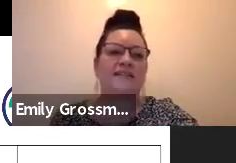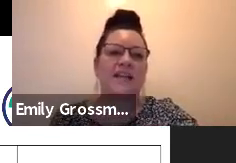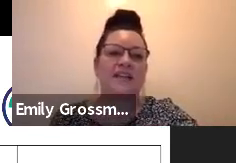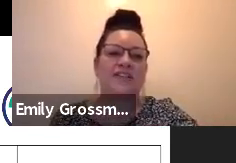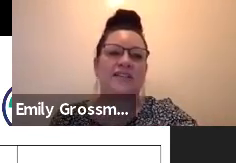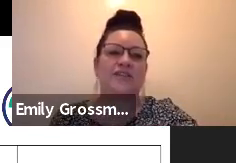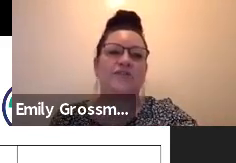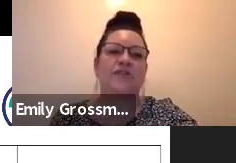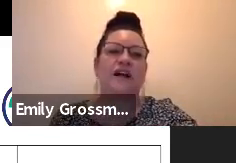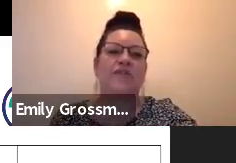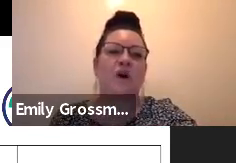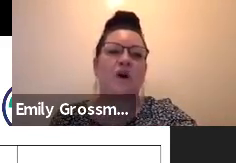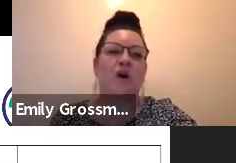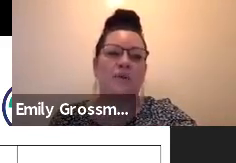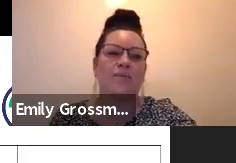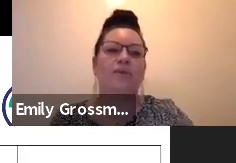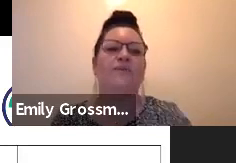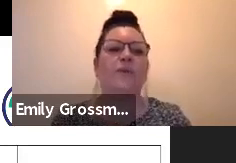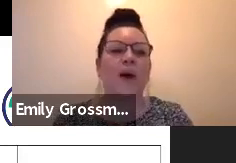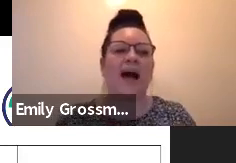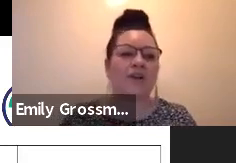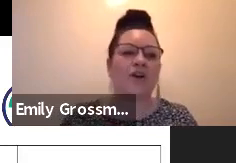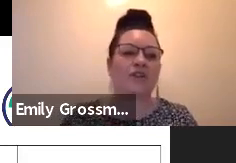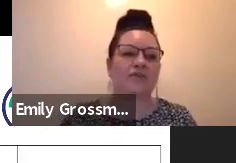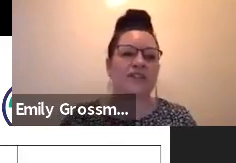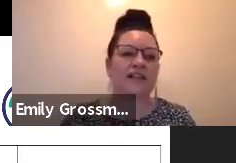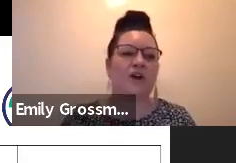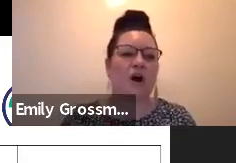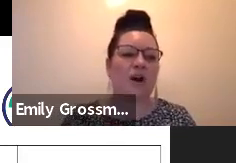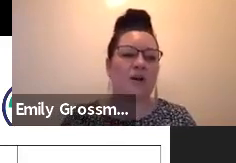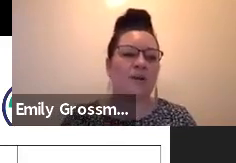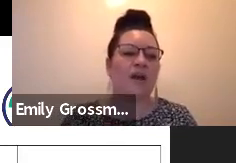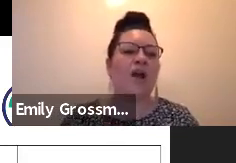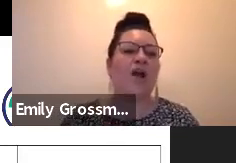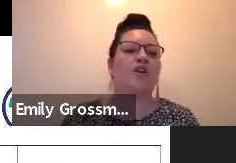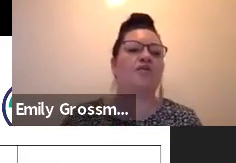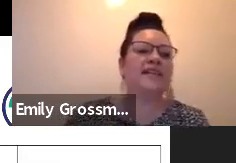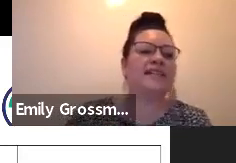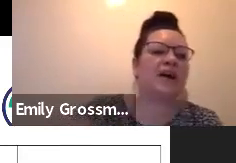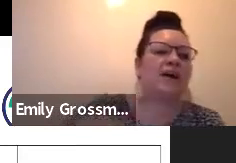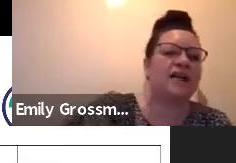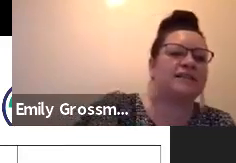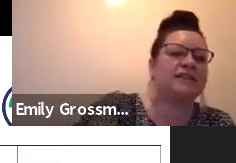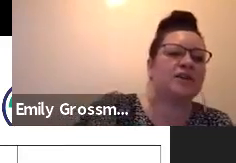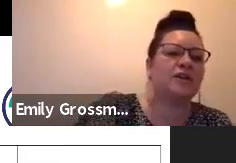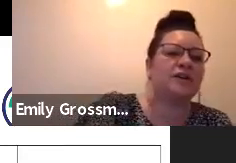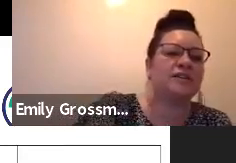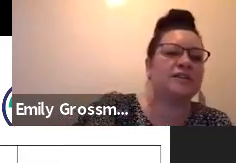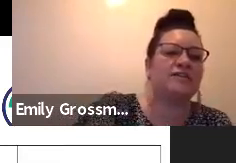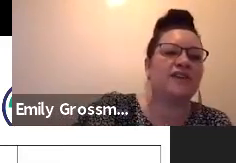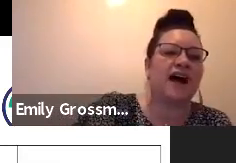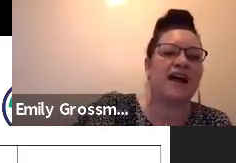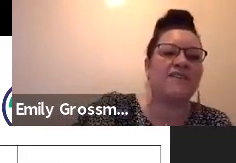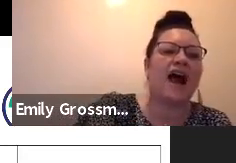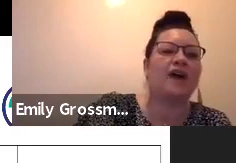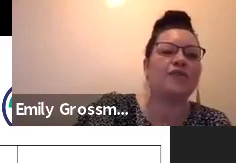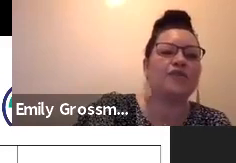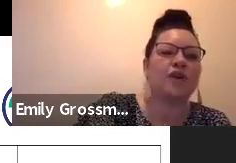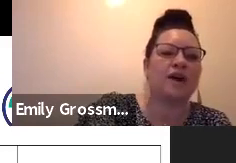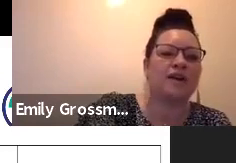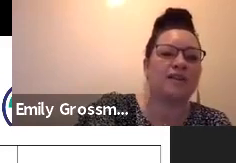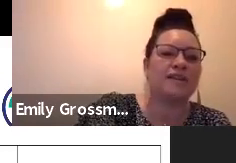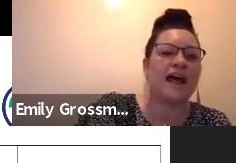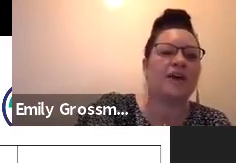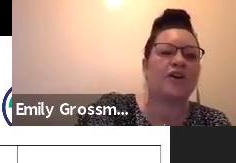to, SH stands for self-harm. So if you had the urge for self-harm, you write down on a 0 to 5